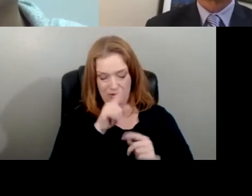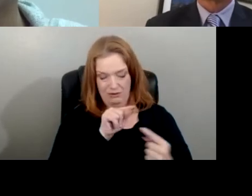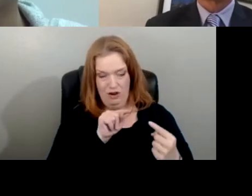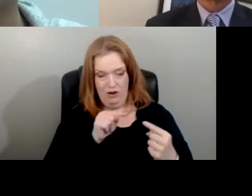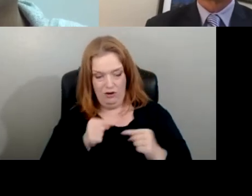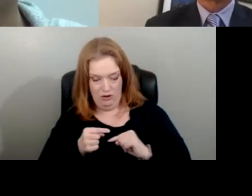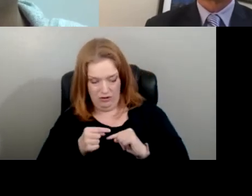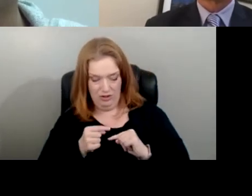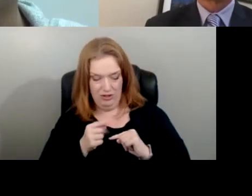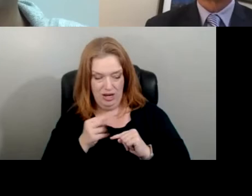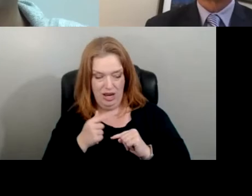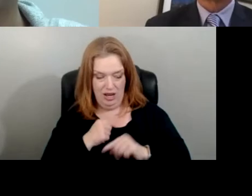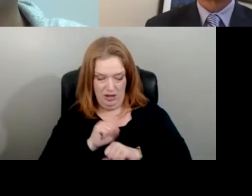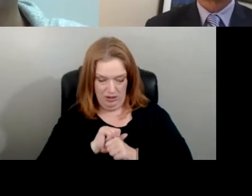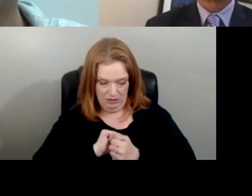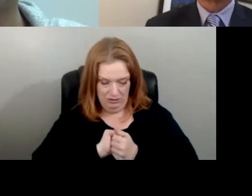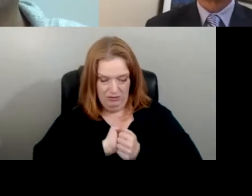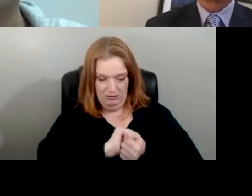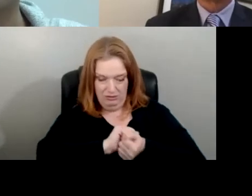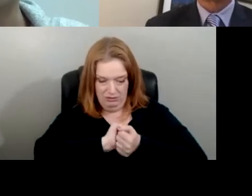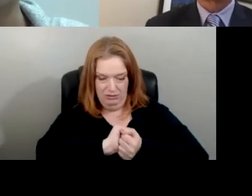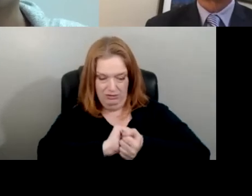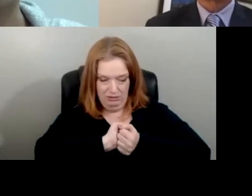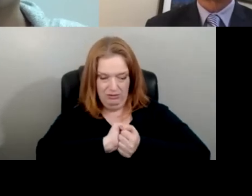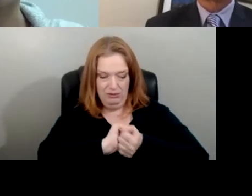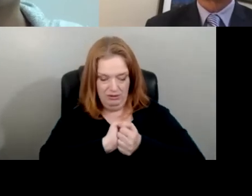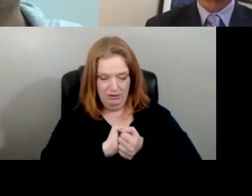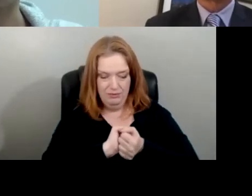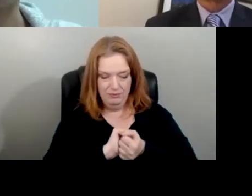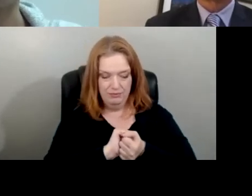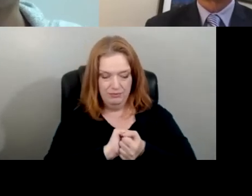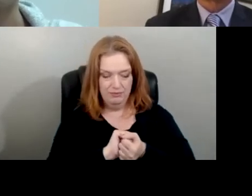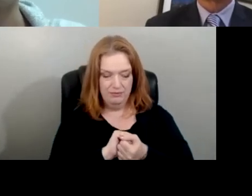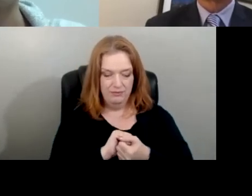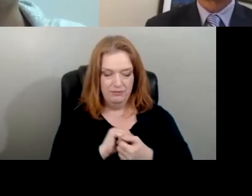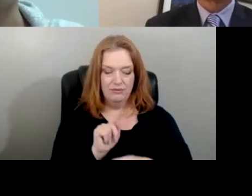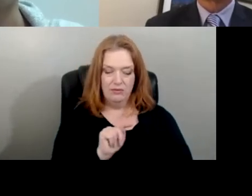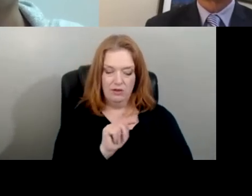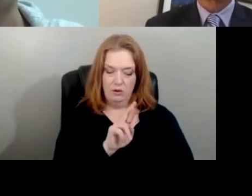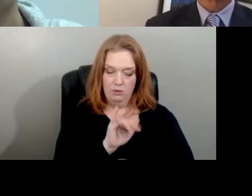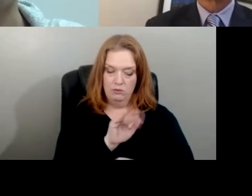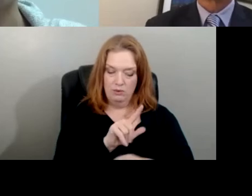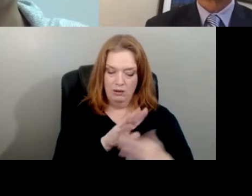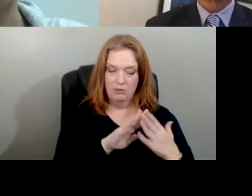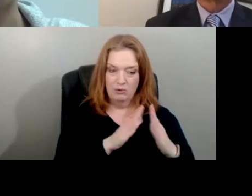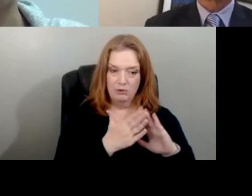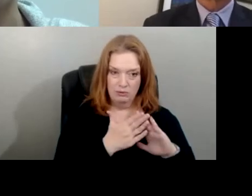I've appreciated about tribal communities who are working on with their users of violence, who work